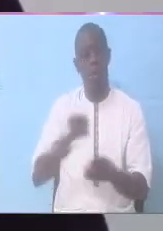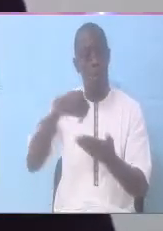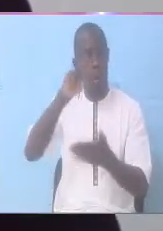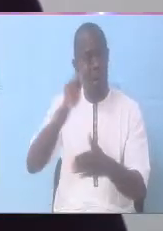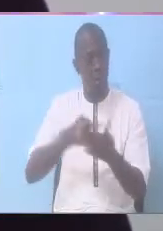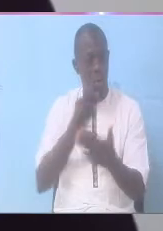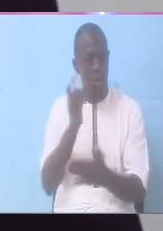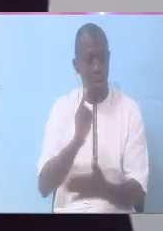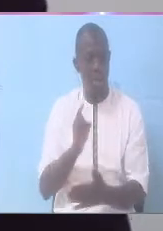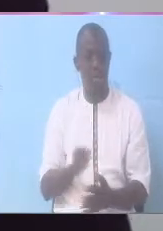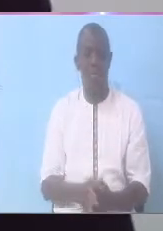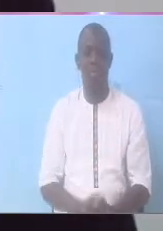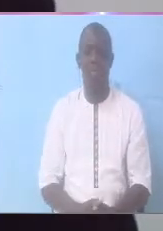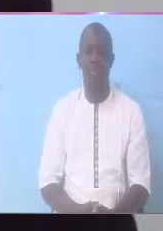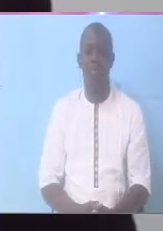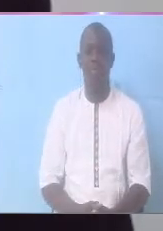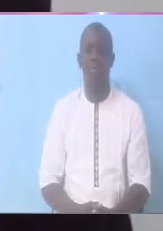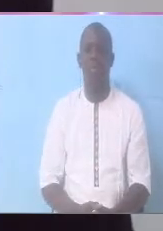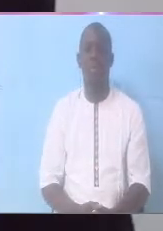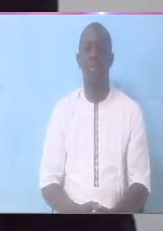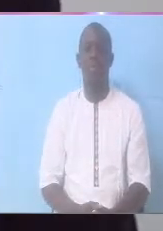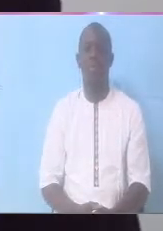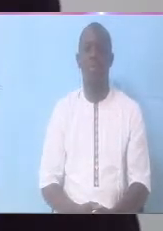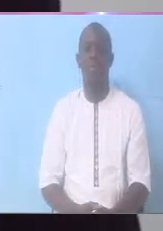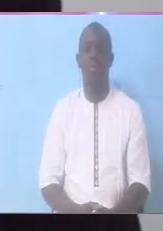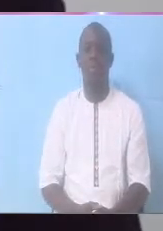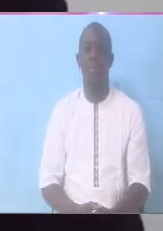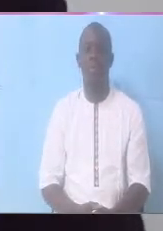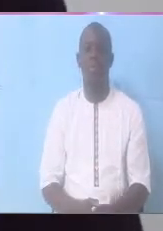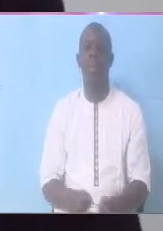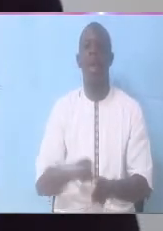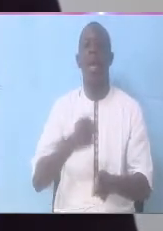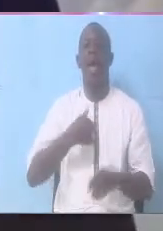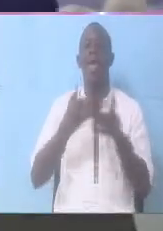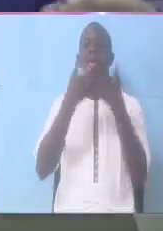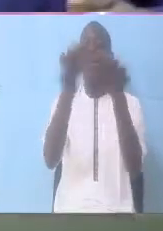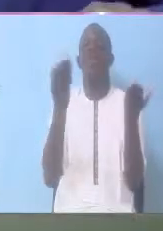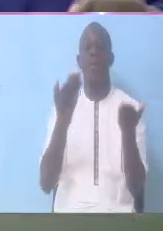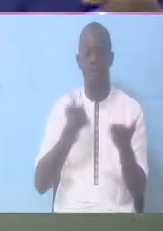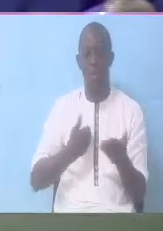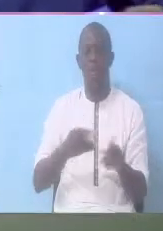Correct? I'll give the panel the opportunity to come up to that conclusion, please, sir.